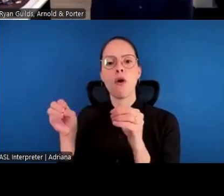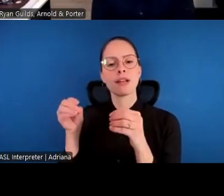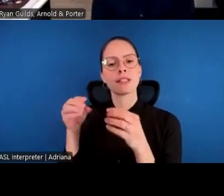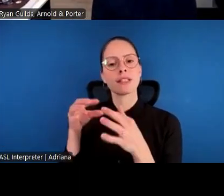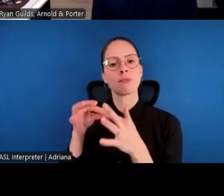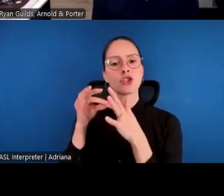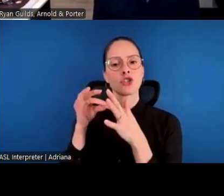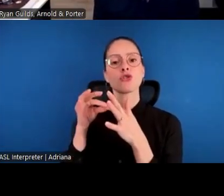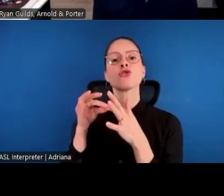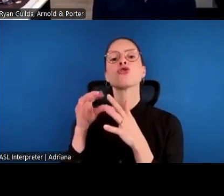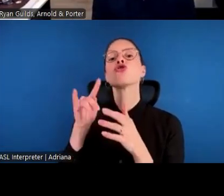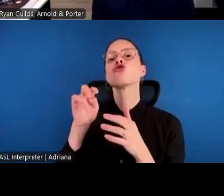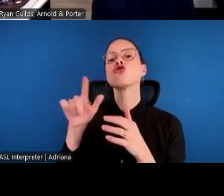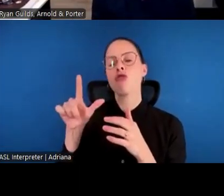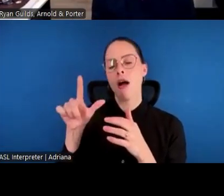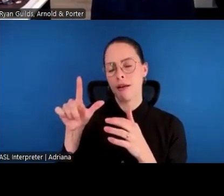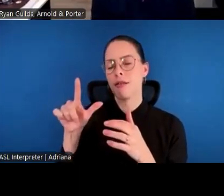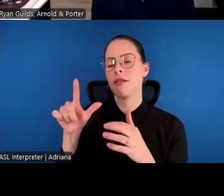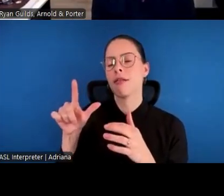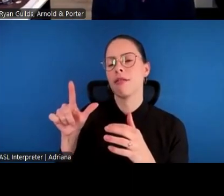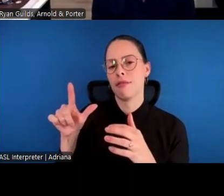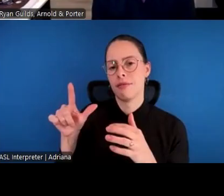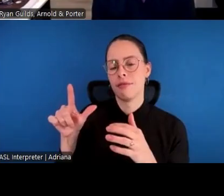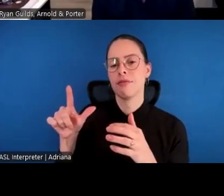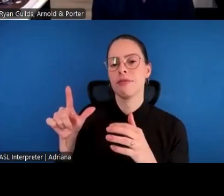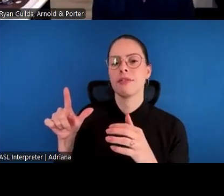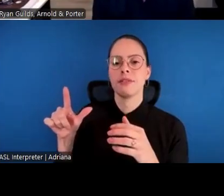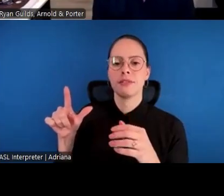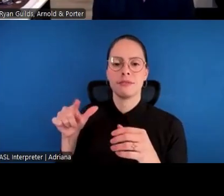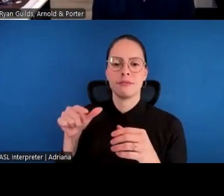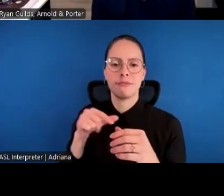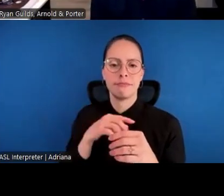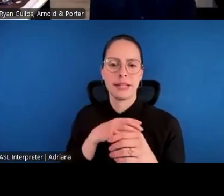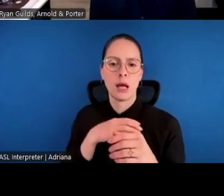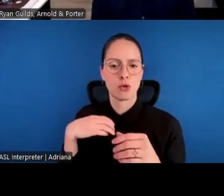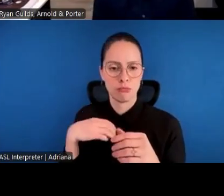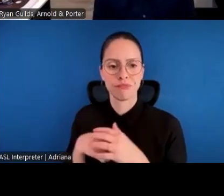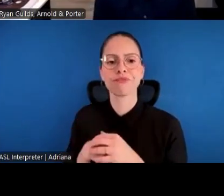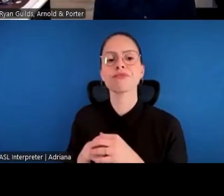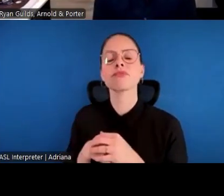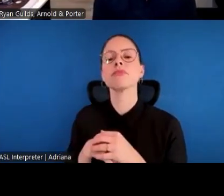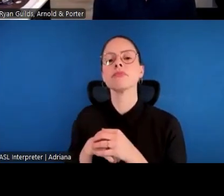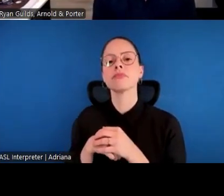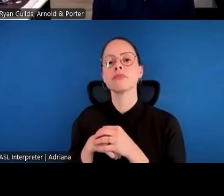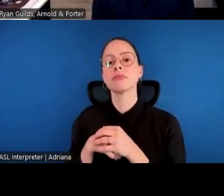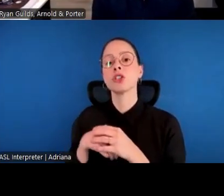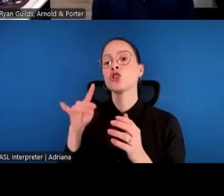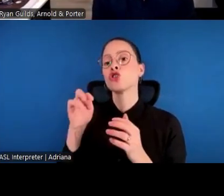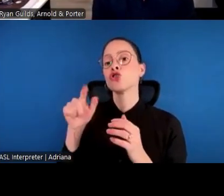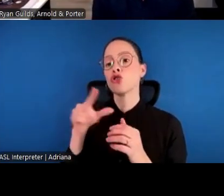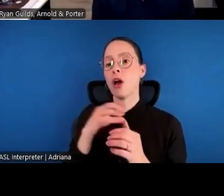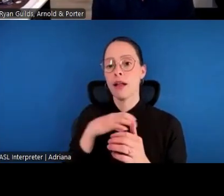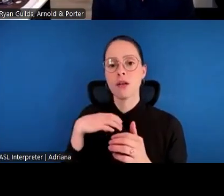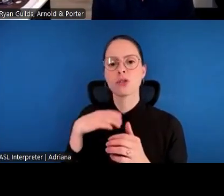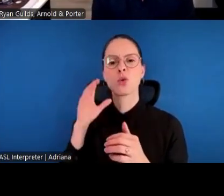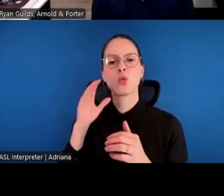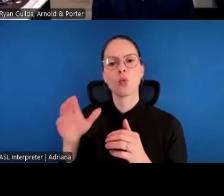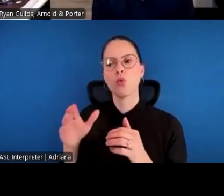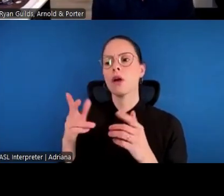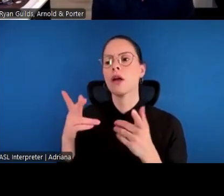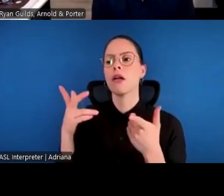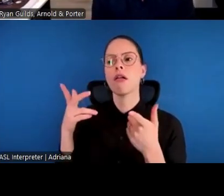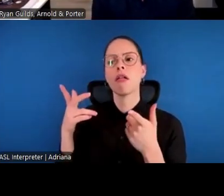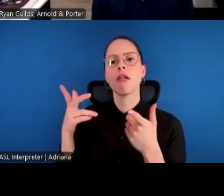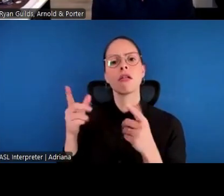individual military investigative units after the initial statement is provided. Trial counsel, for example, will conduct subsequent interviews